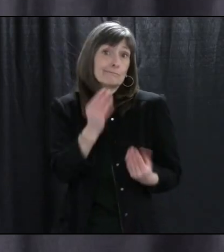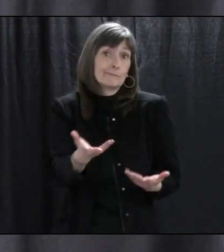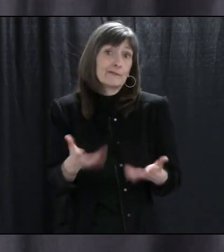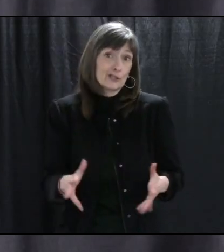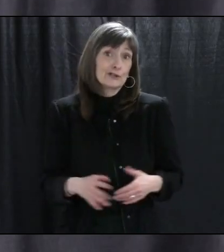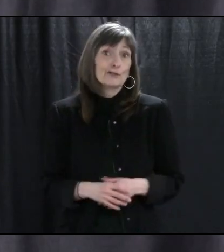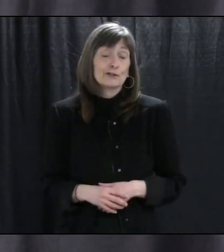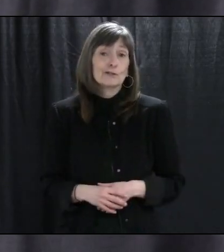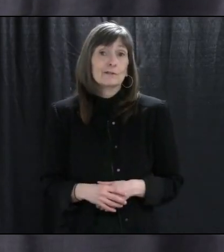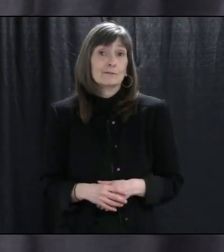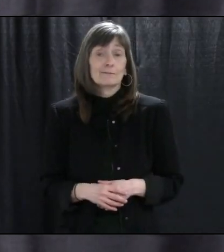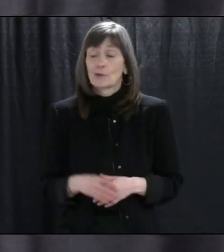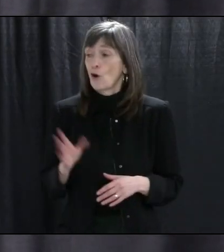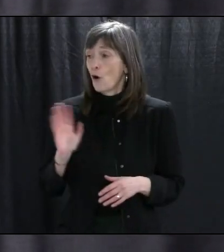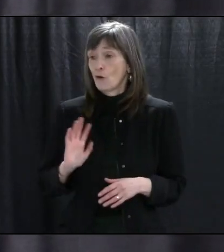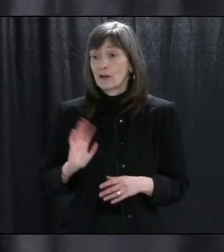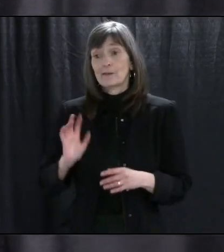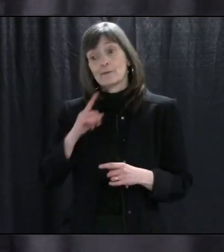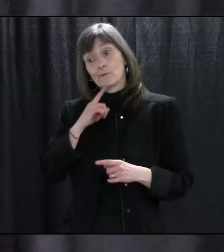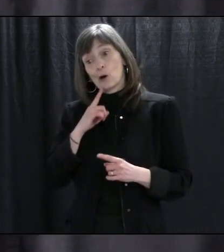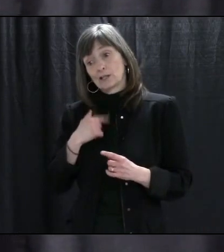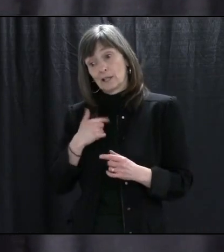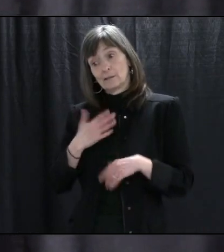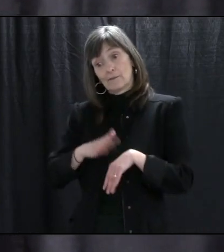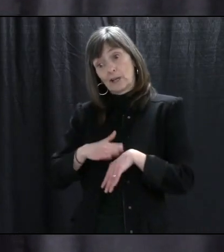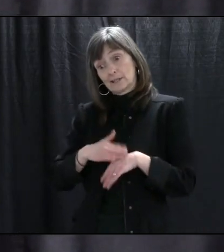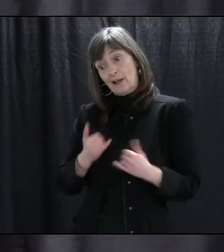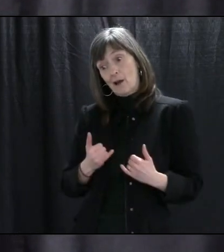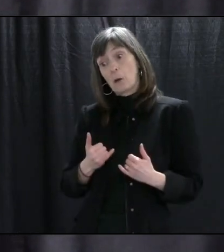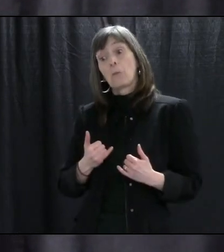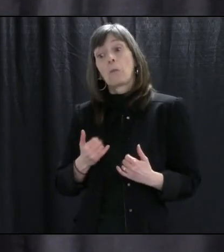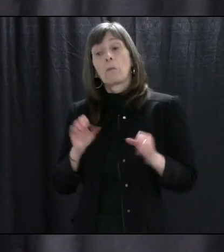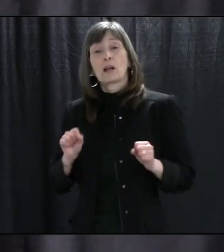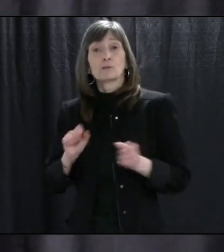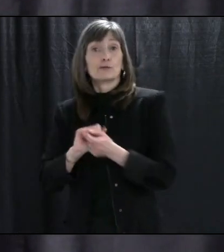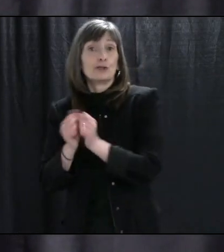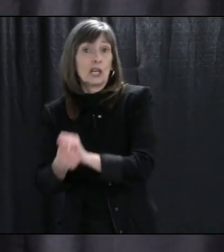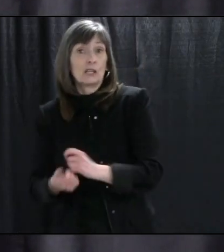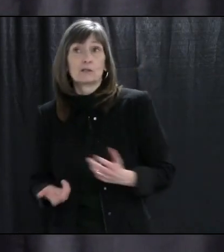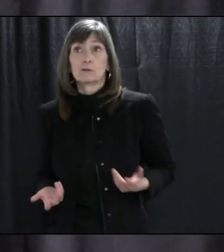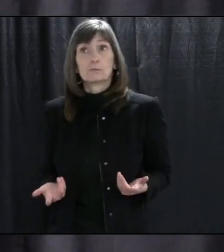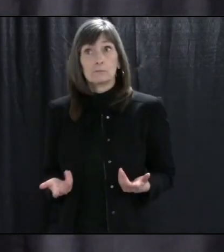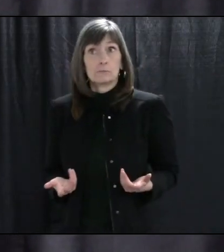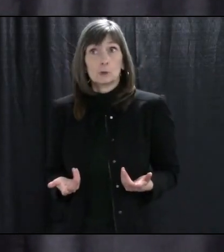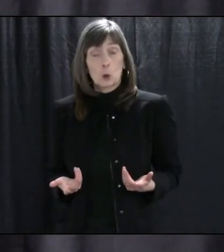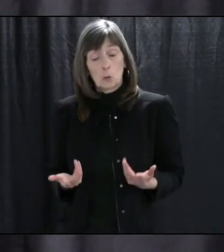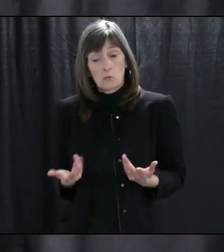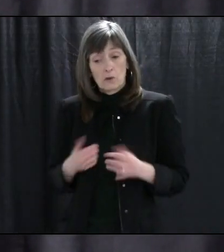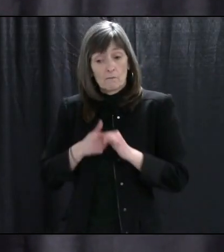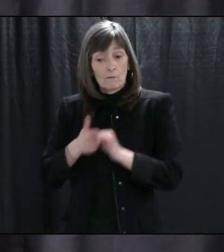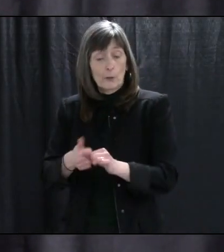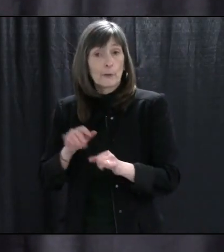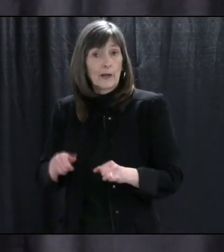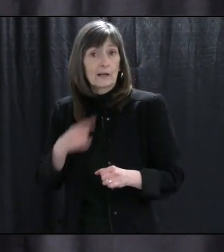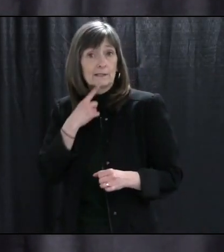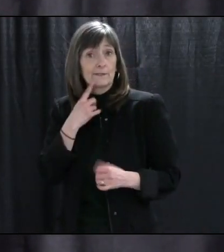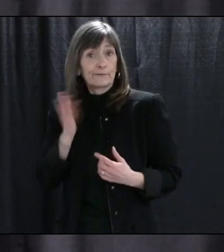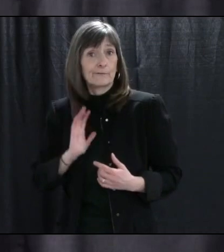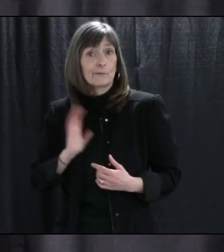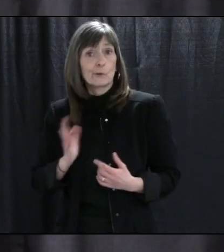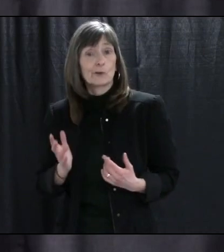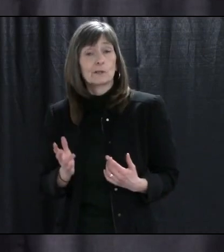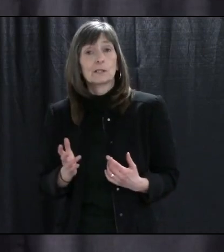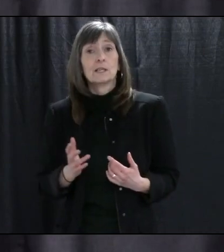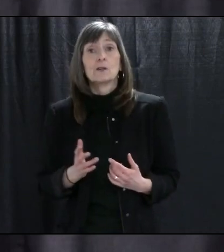going to change. We've said that from the beginning. I don't think this is out of keeping with that. So as the information about